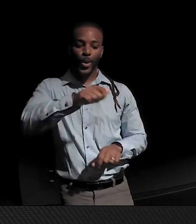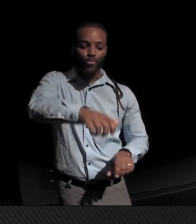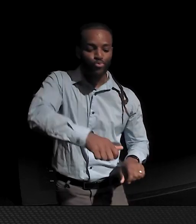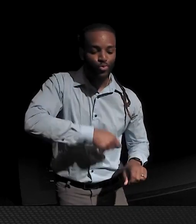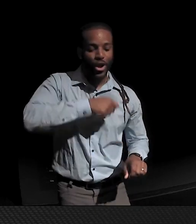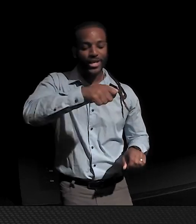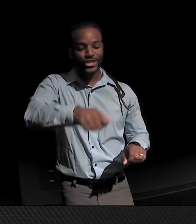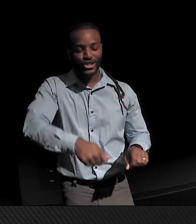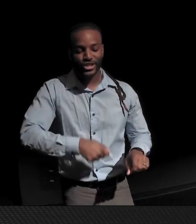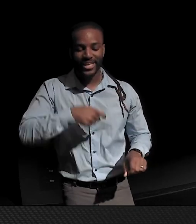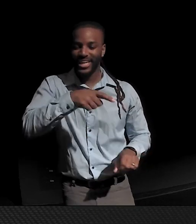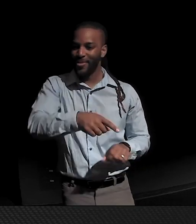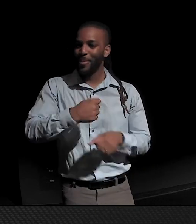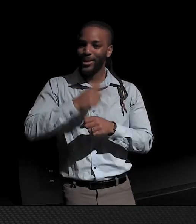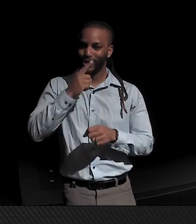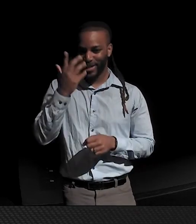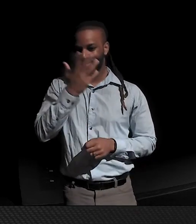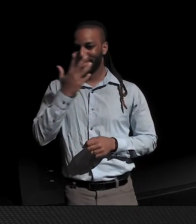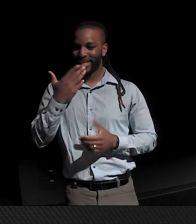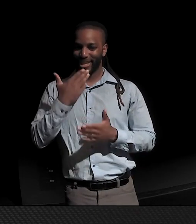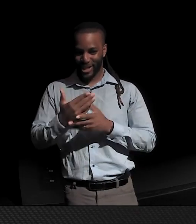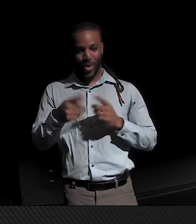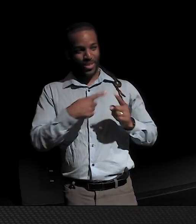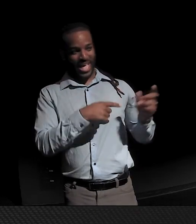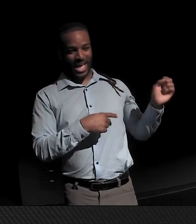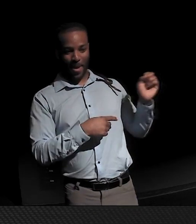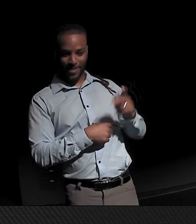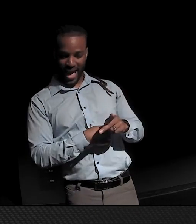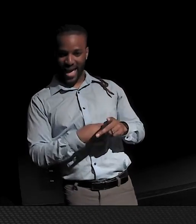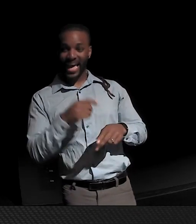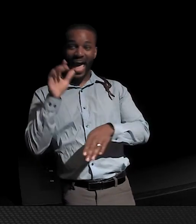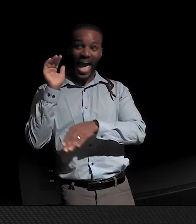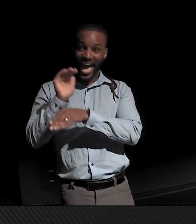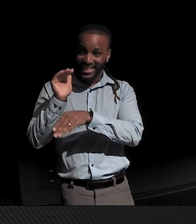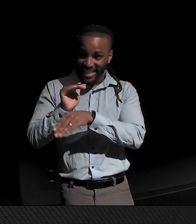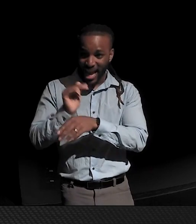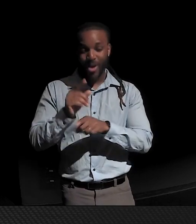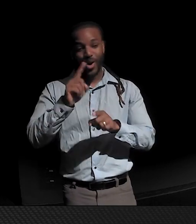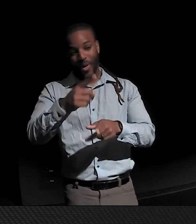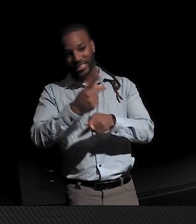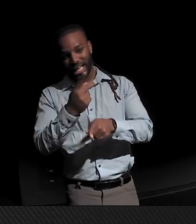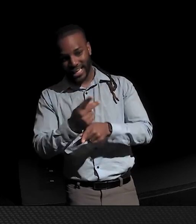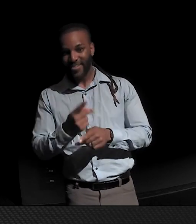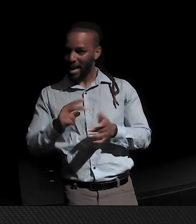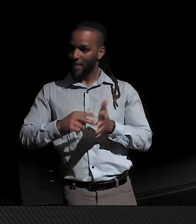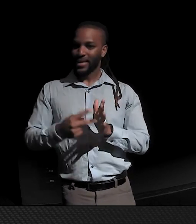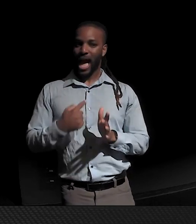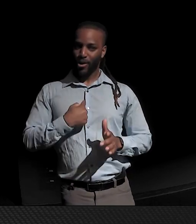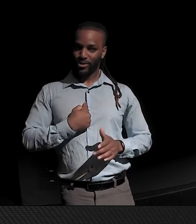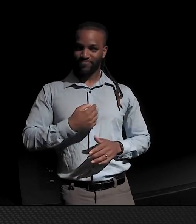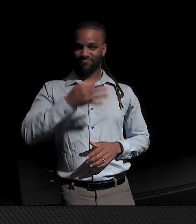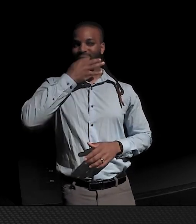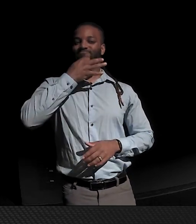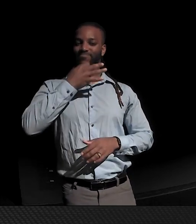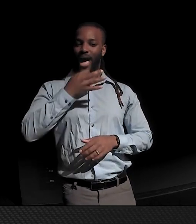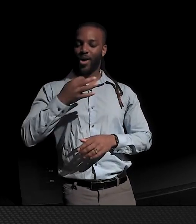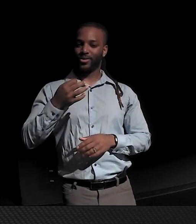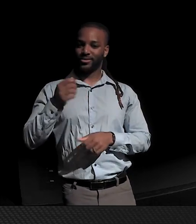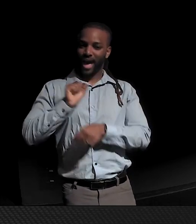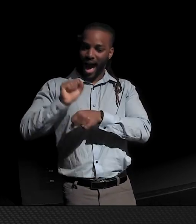him to make sure that he was like looking good when they came back. I'd go over in the evening, take care of him. I mean, I was like hustling